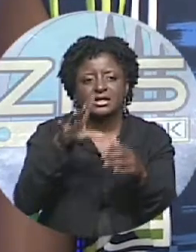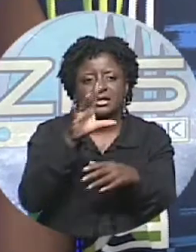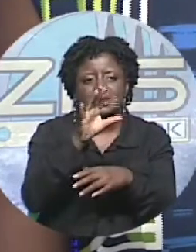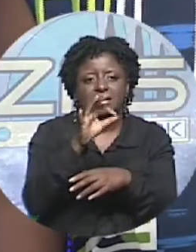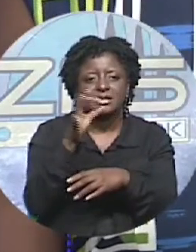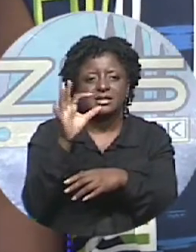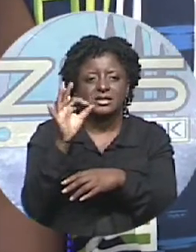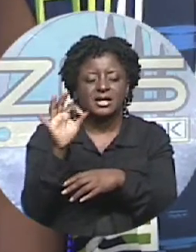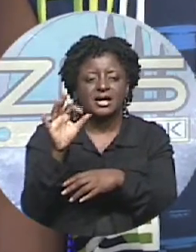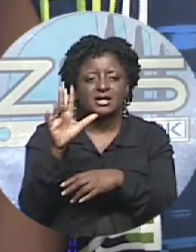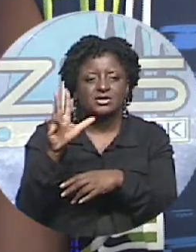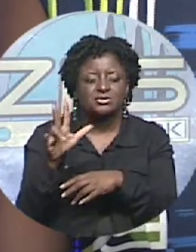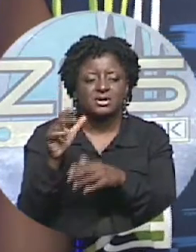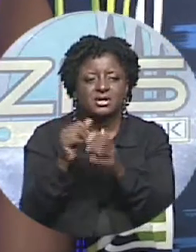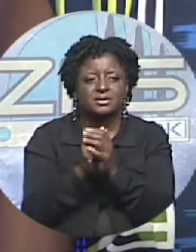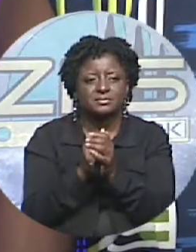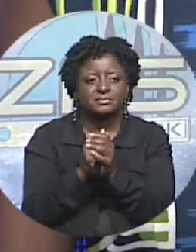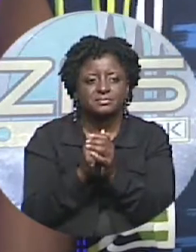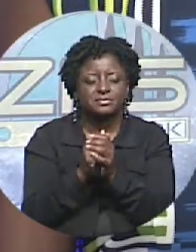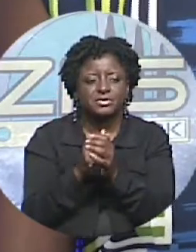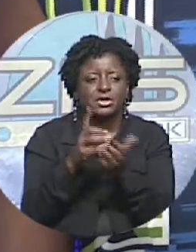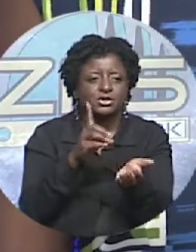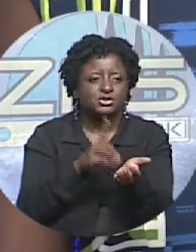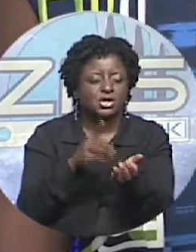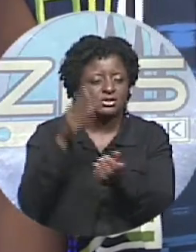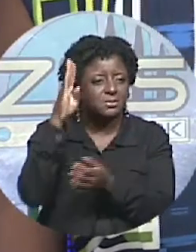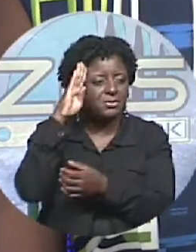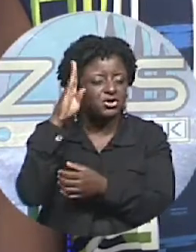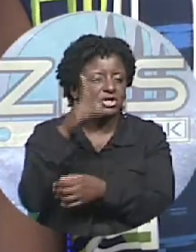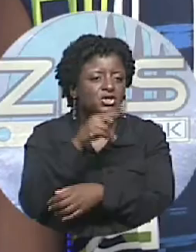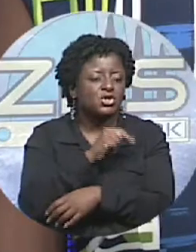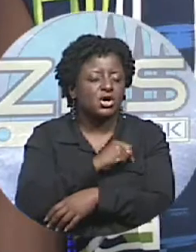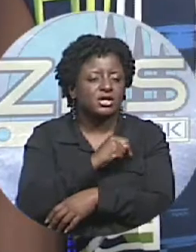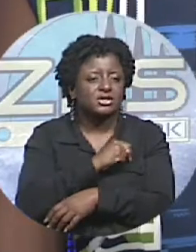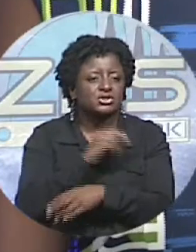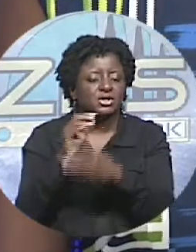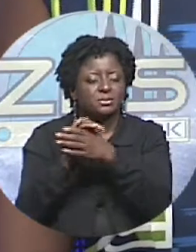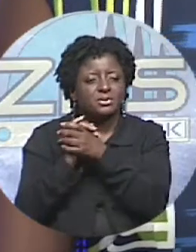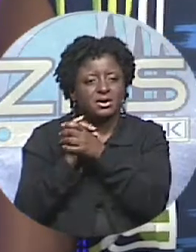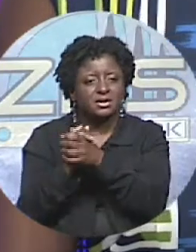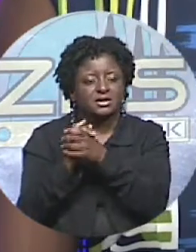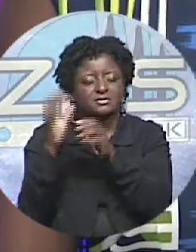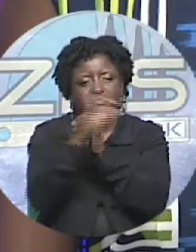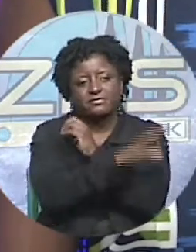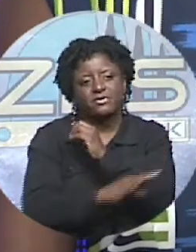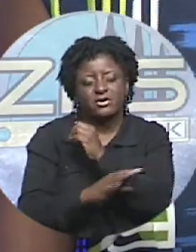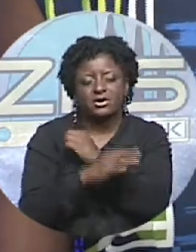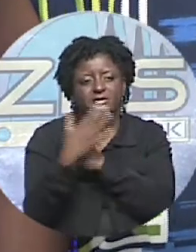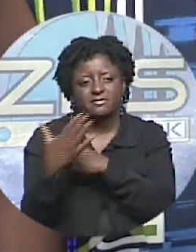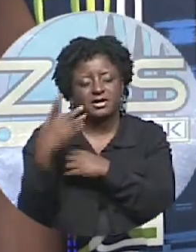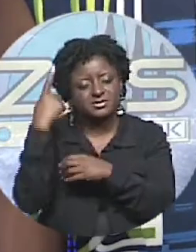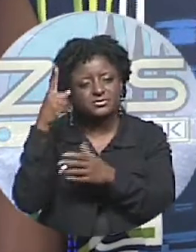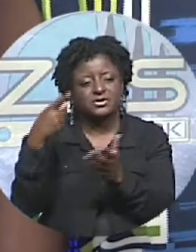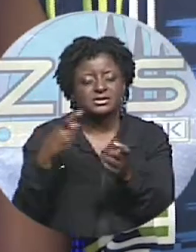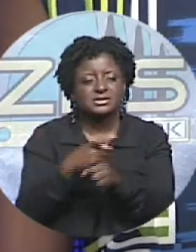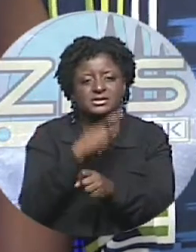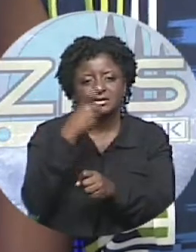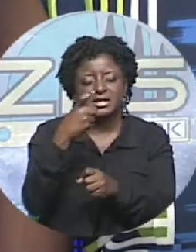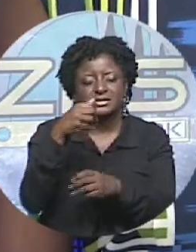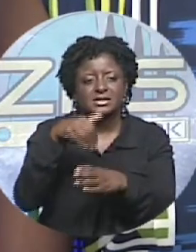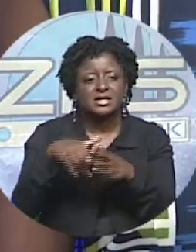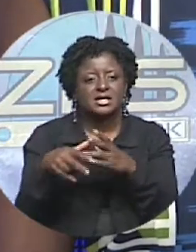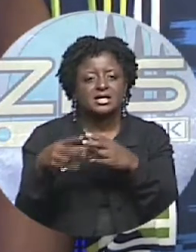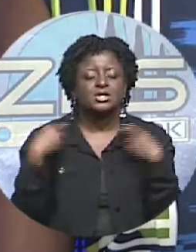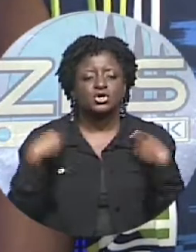Minister of National Security, the Honorable Dr. Bernard Nottage, applauded the Ministry of Foreign Affairs for its success in human trafficking. He cited the recent